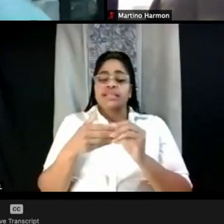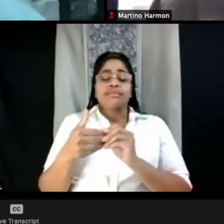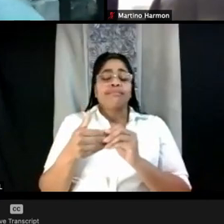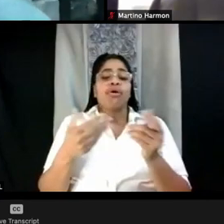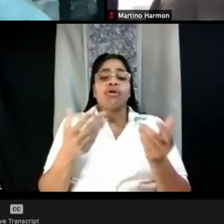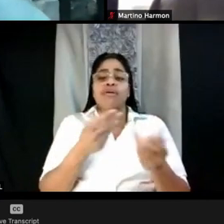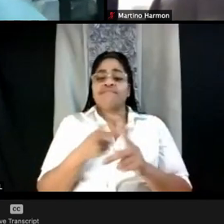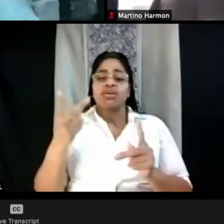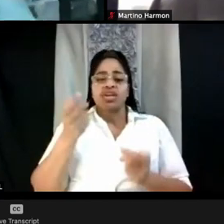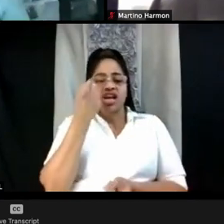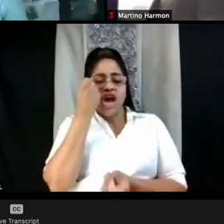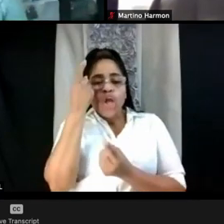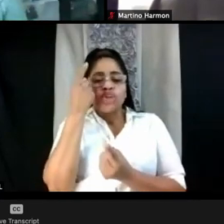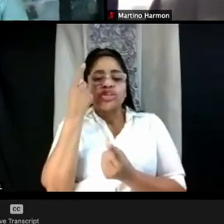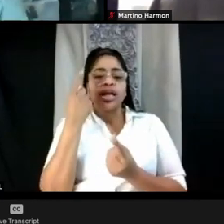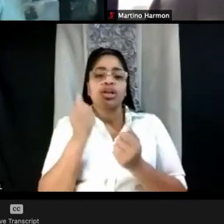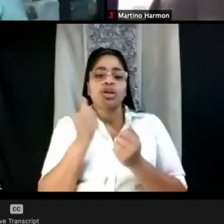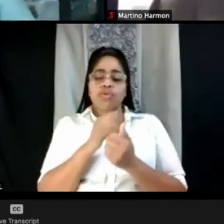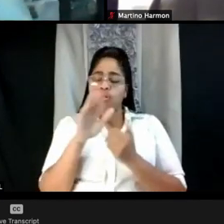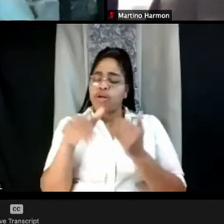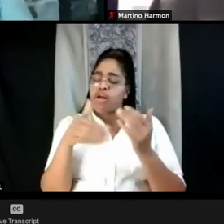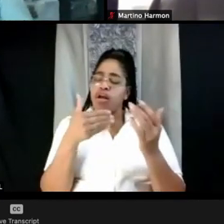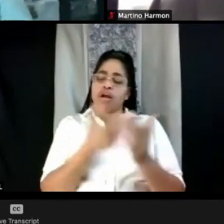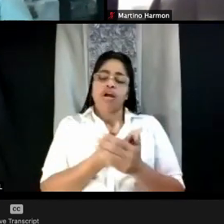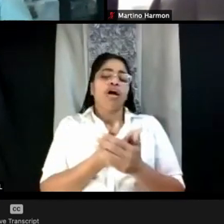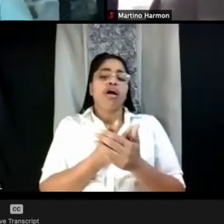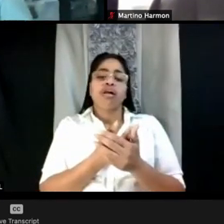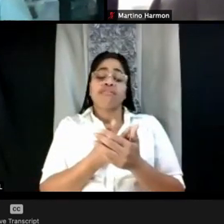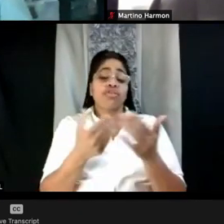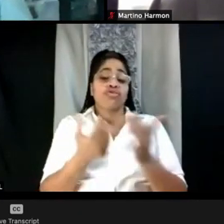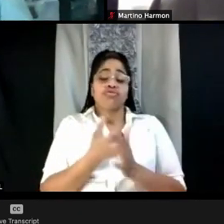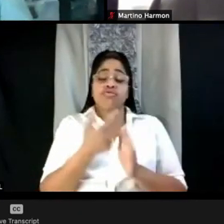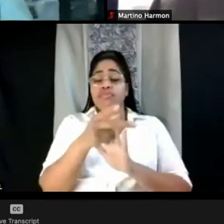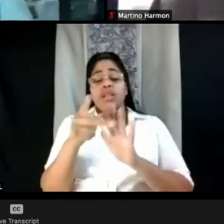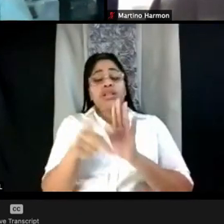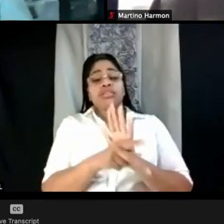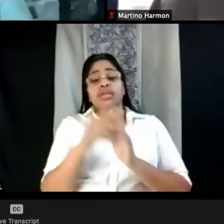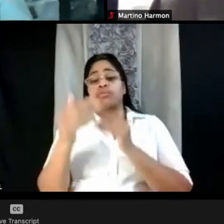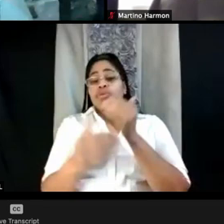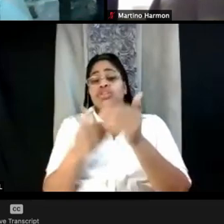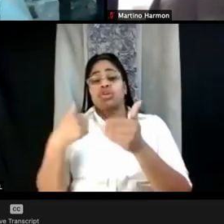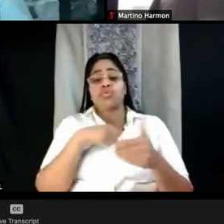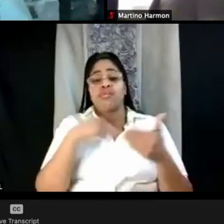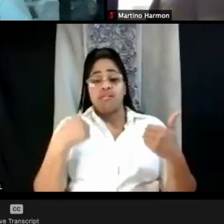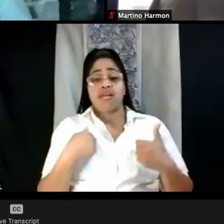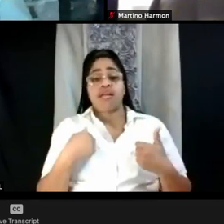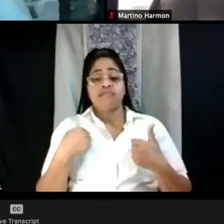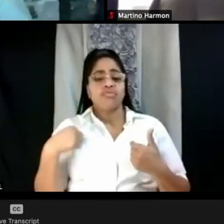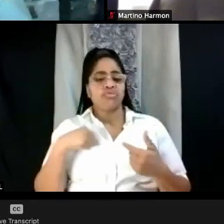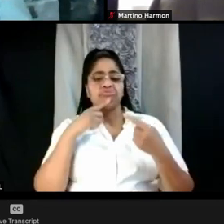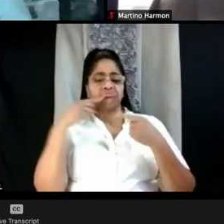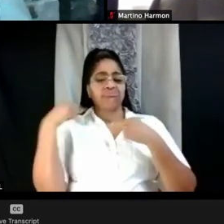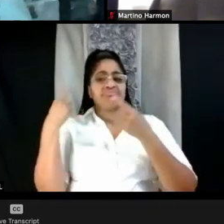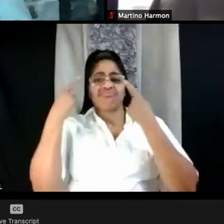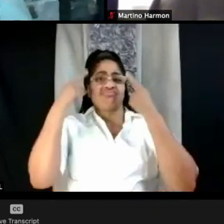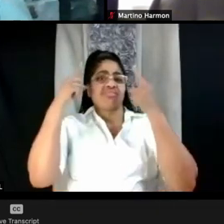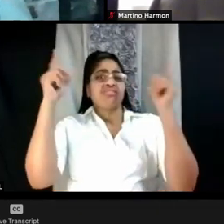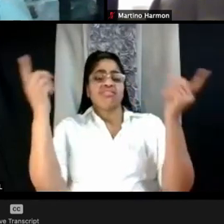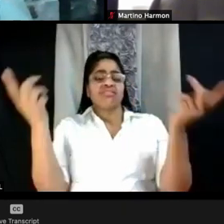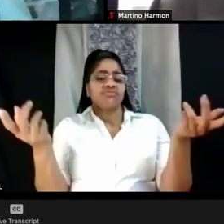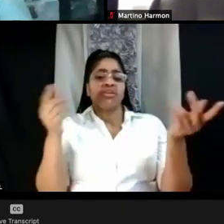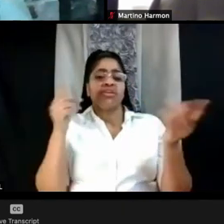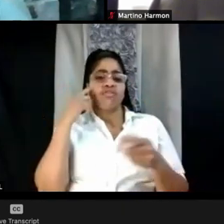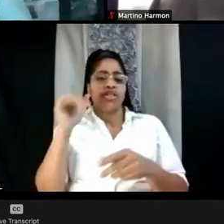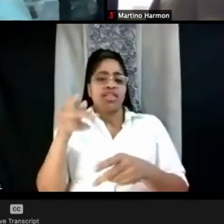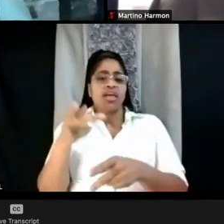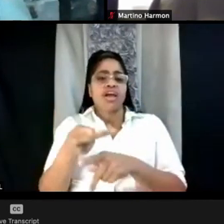and very understanding with all of the new policies and procedures that we have. We've been successful so far in that care.